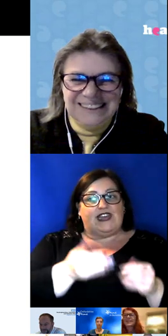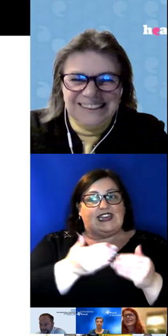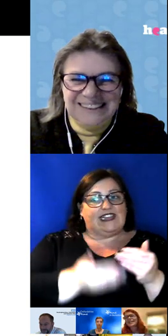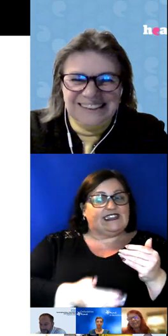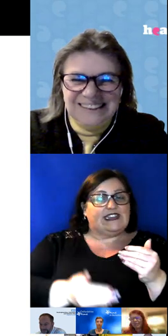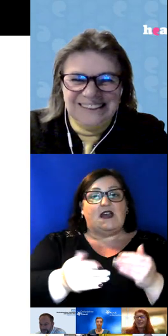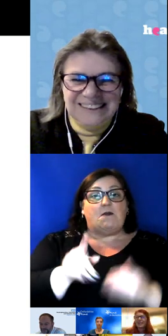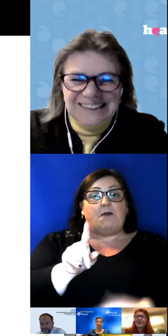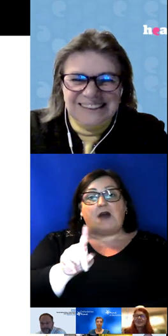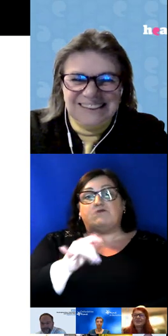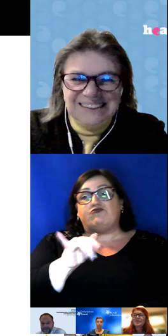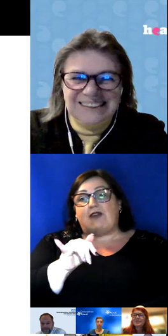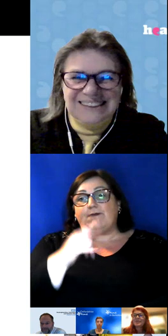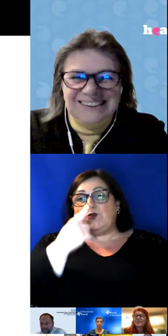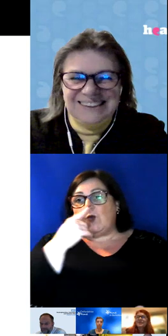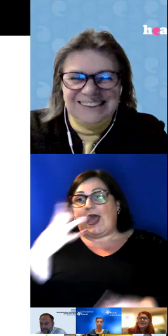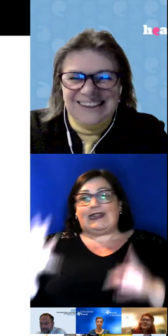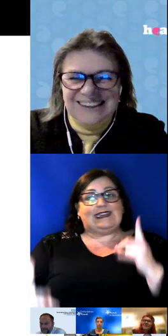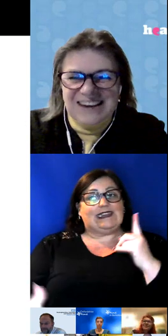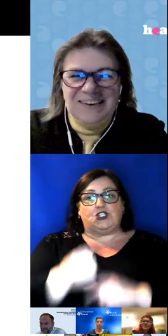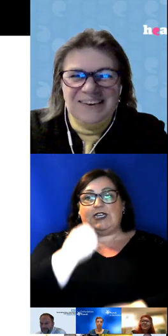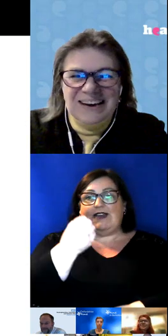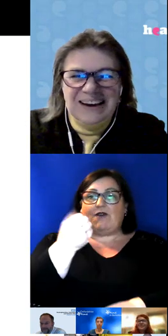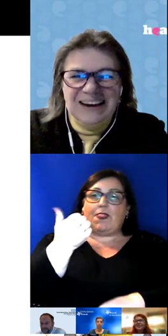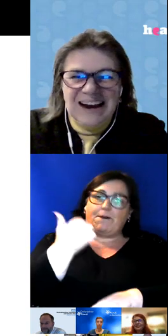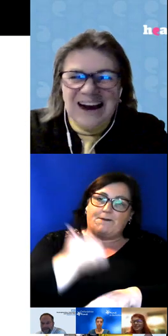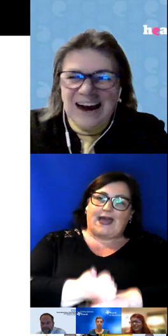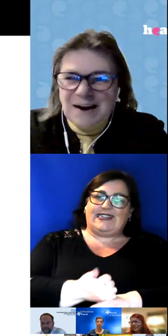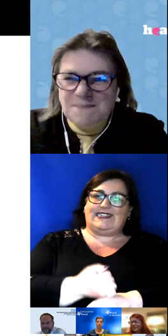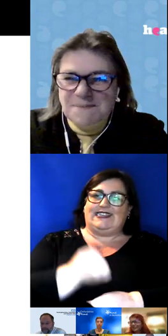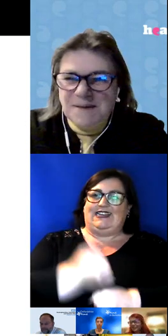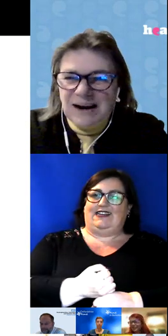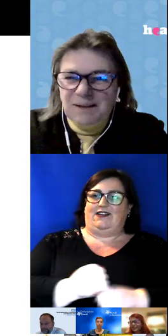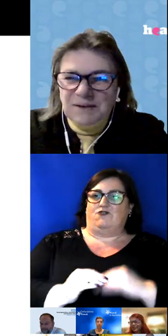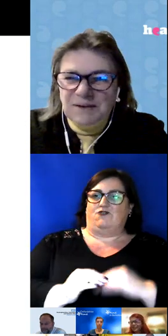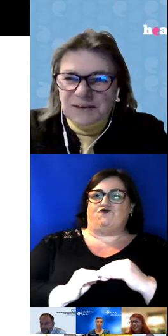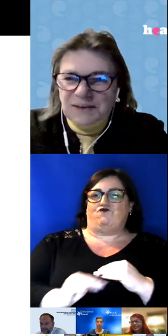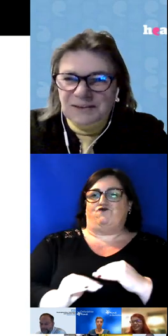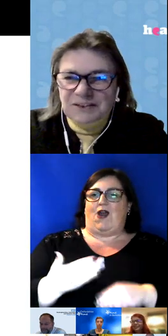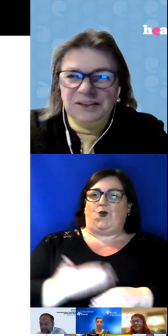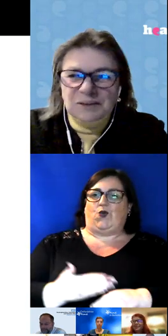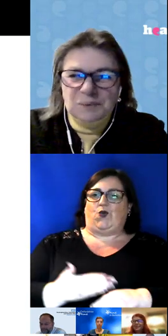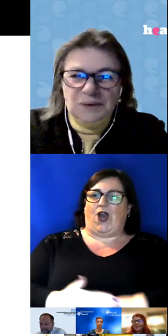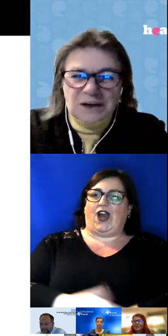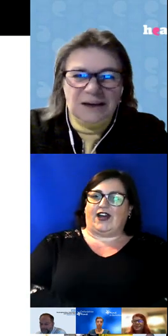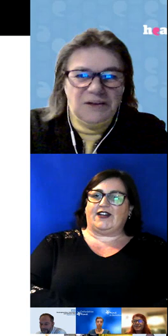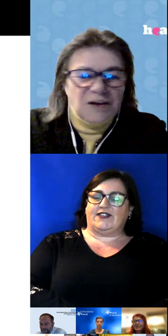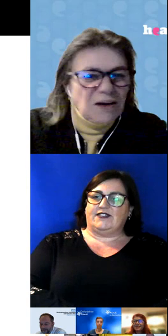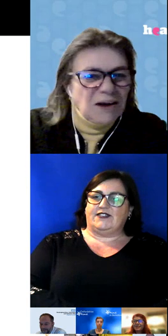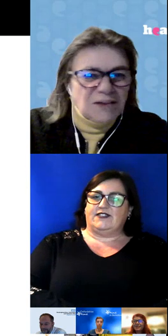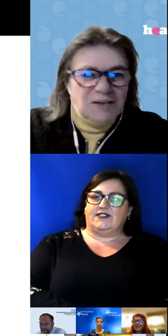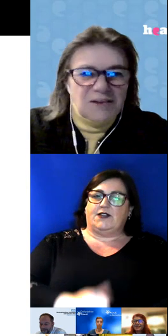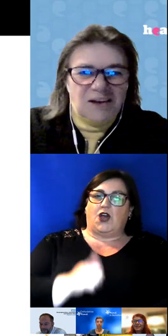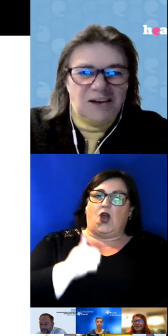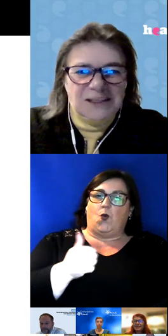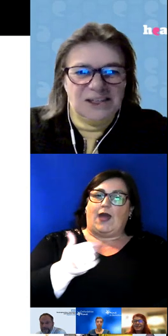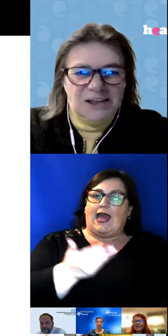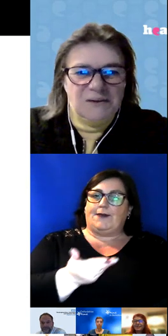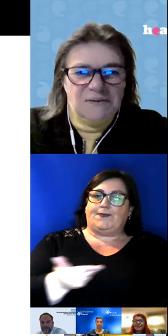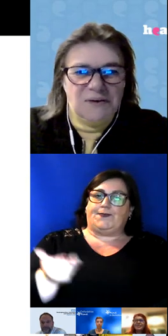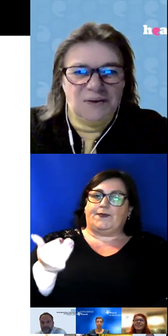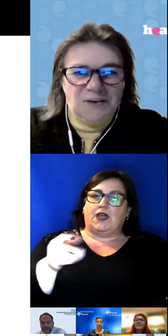in place, then good luck. Thank you. I'll move on to Chris Wardley. Is this a